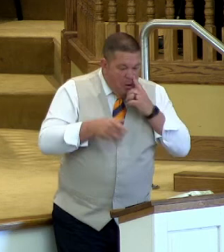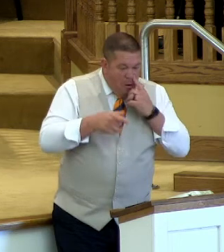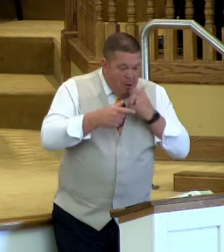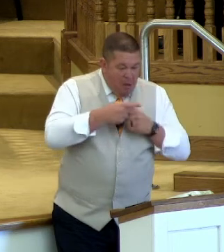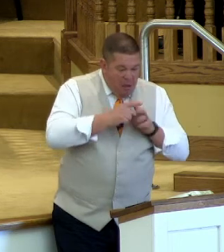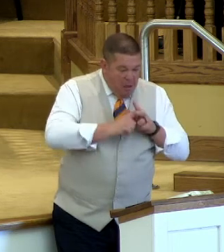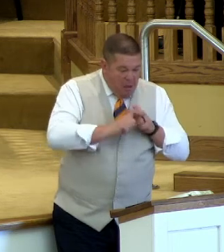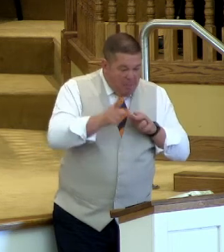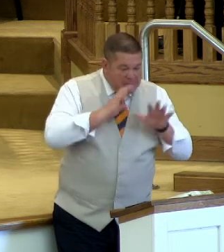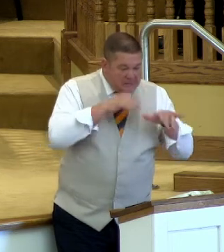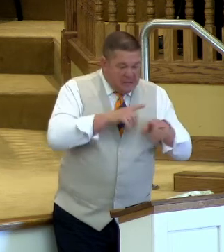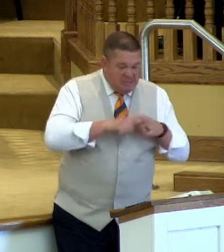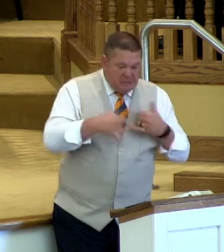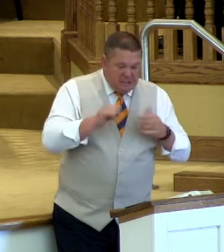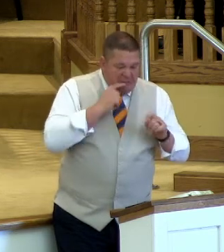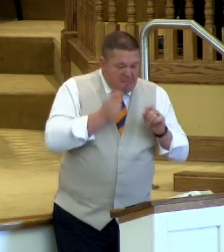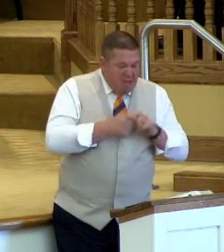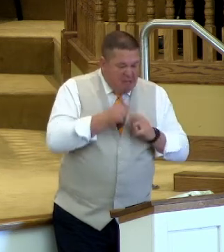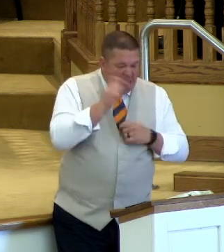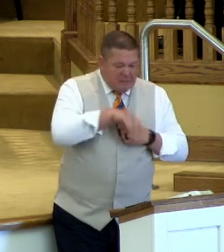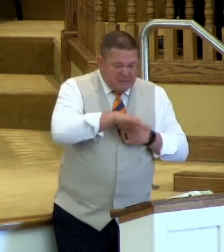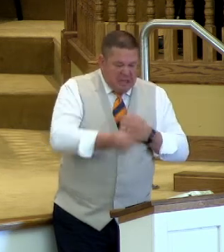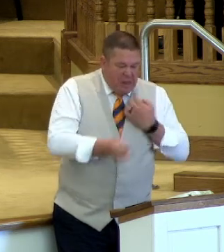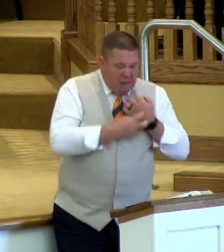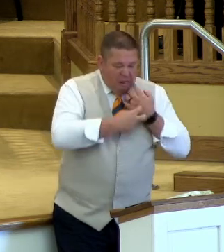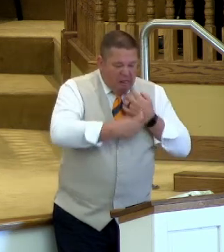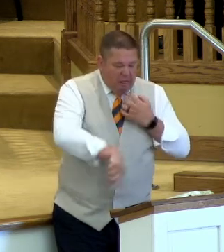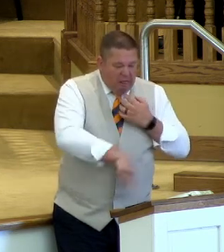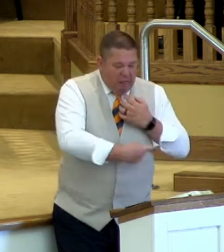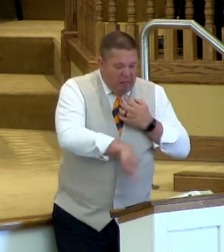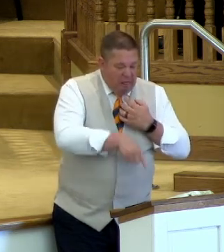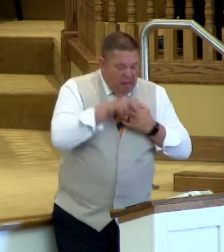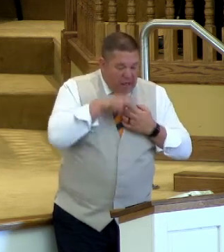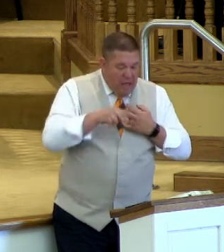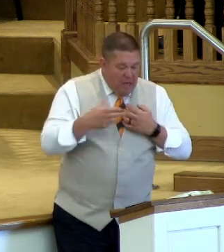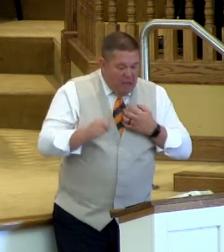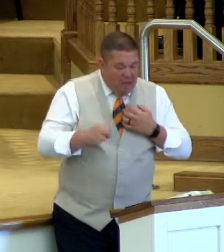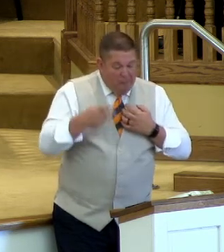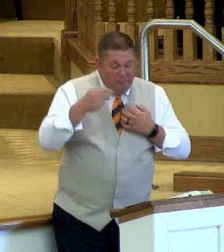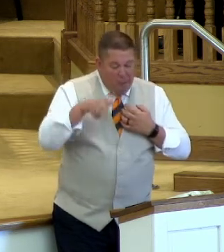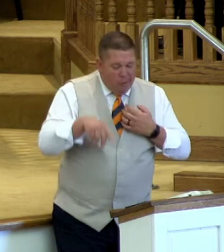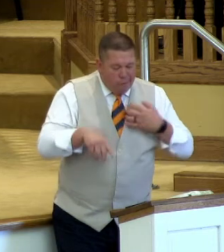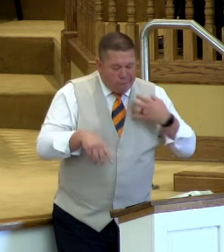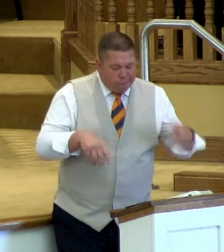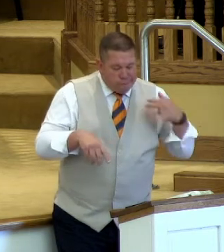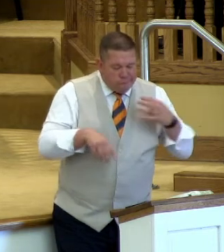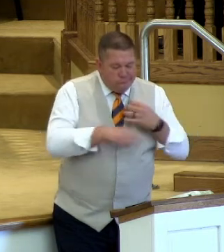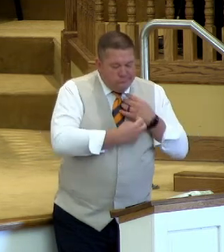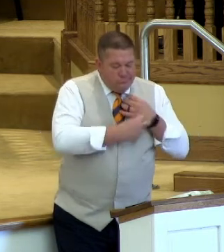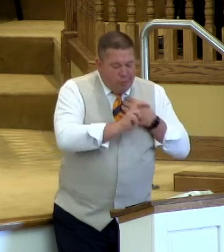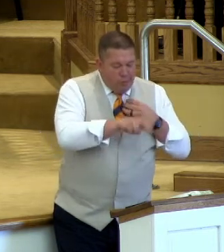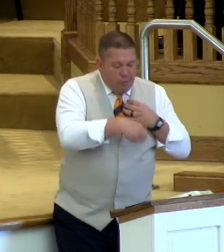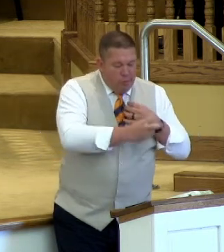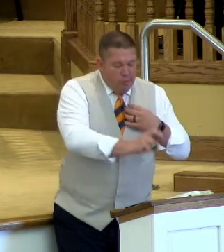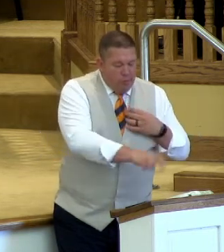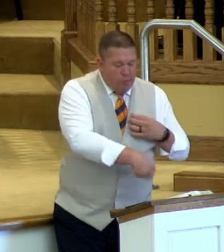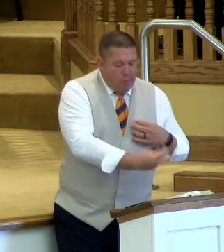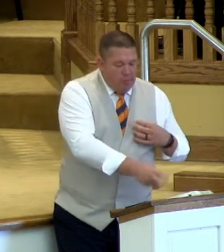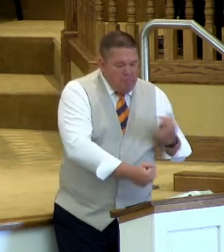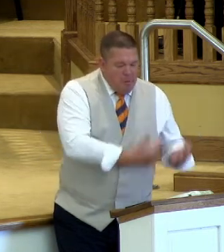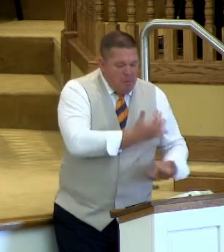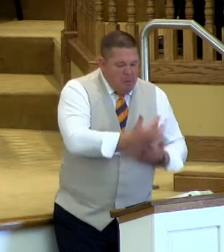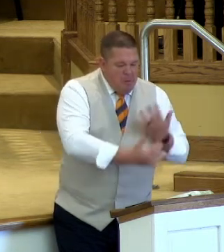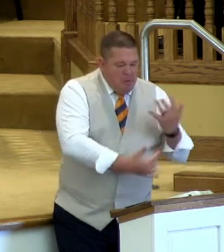though he hath escaped the sea, yet vengeance suffereth not to live.' And he shook off the beast into the fire and felt no